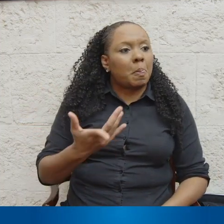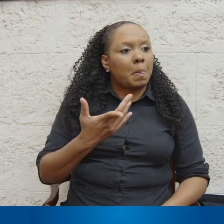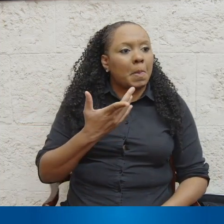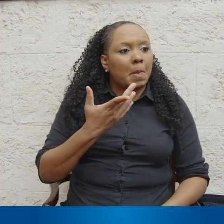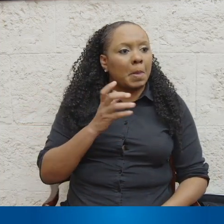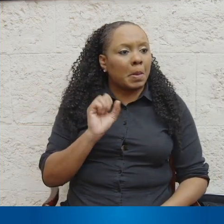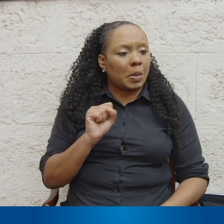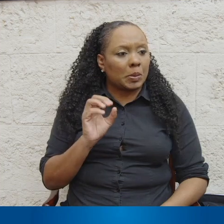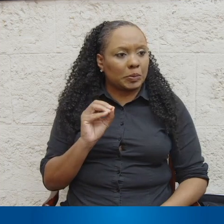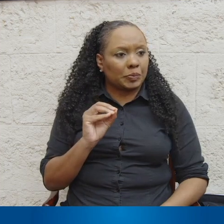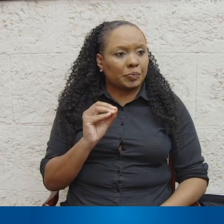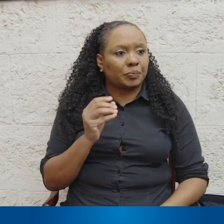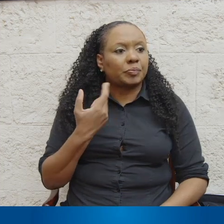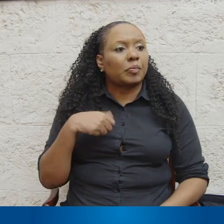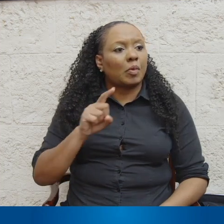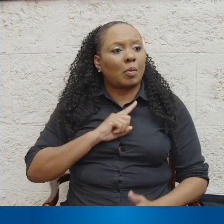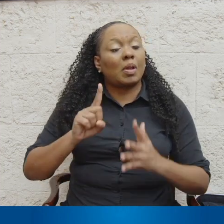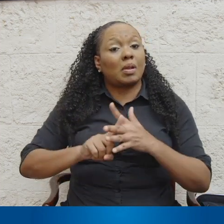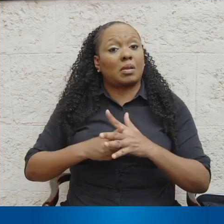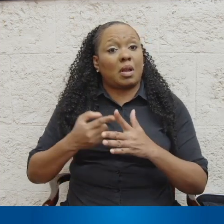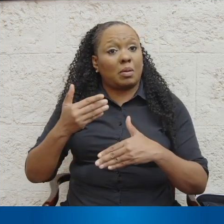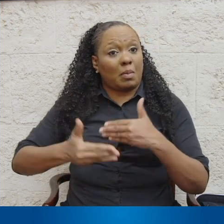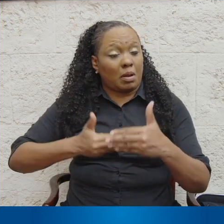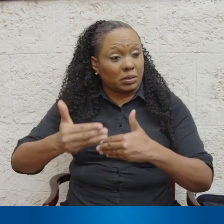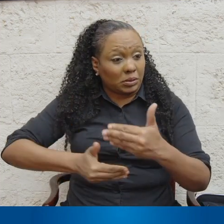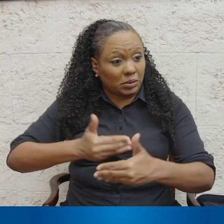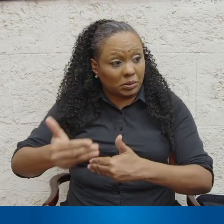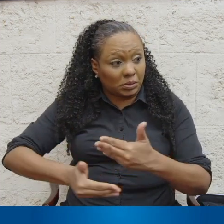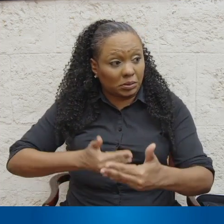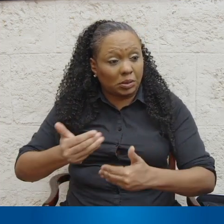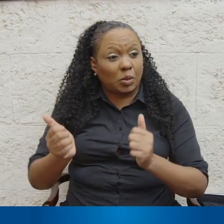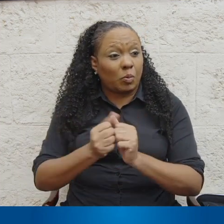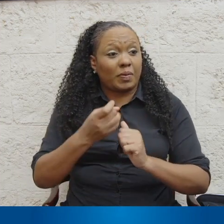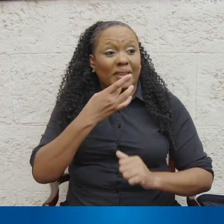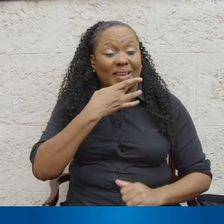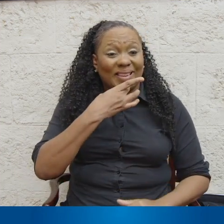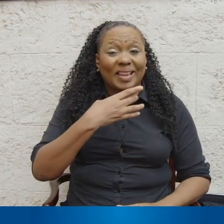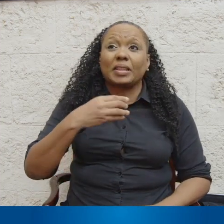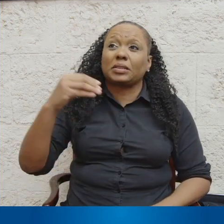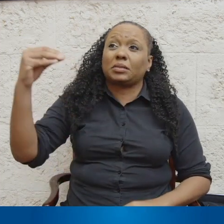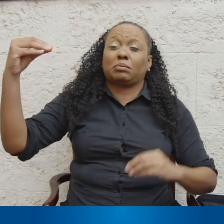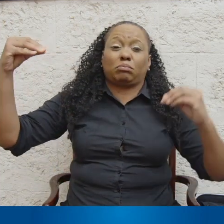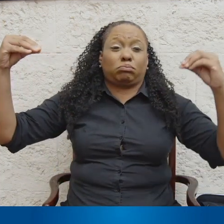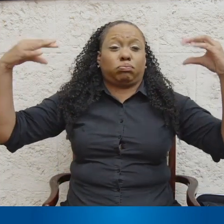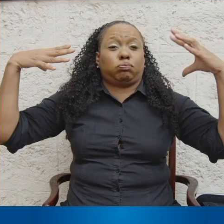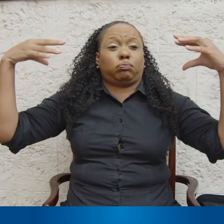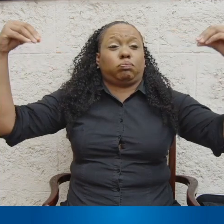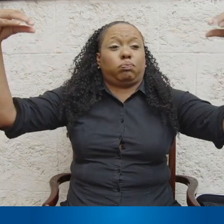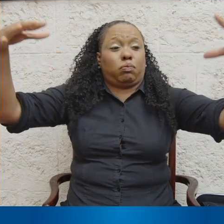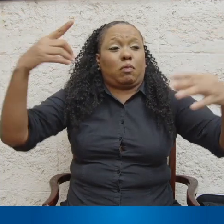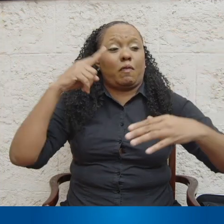So we have started the process through the lighting process. We have